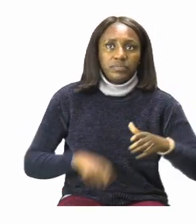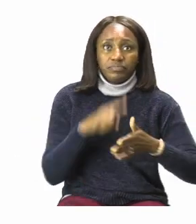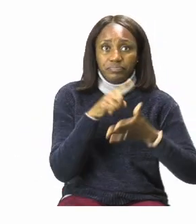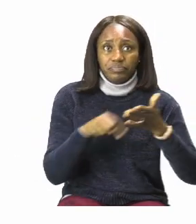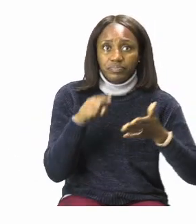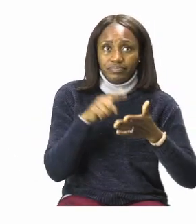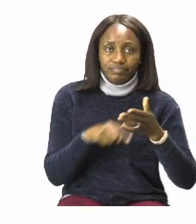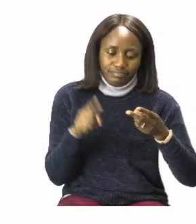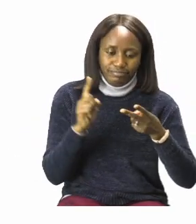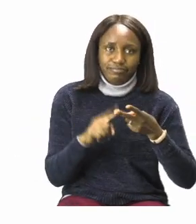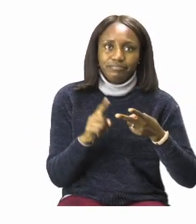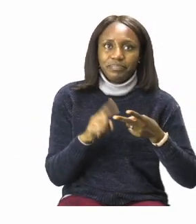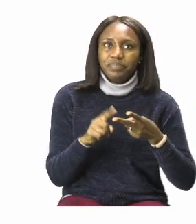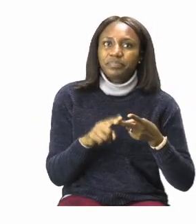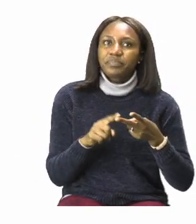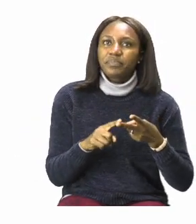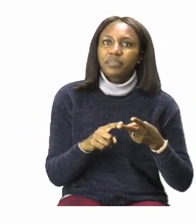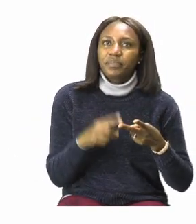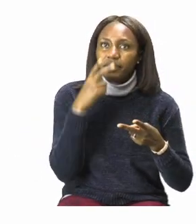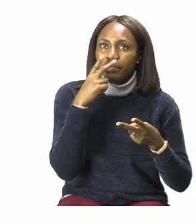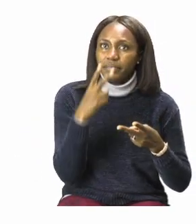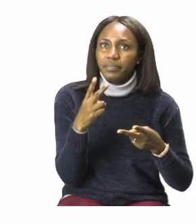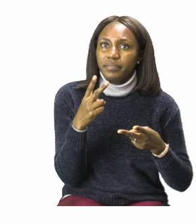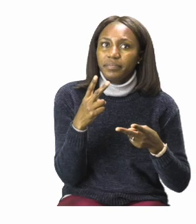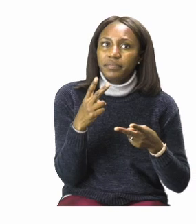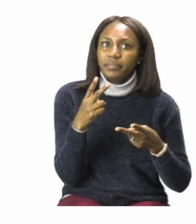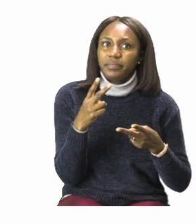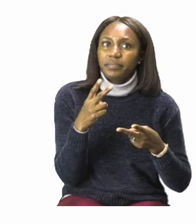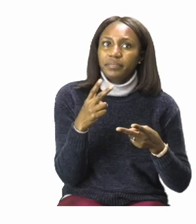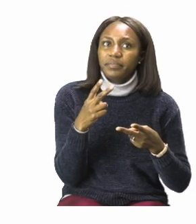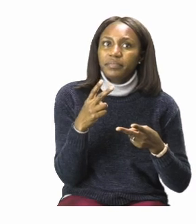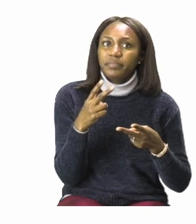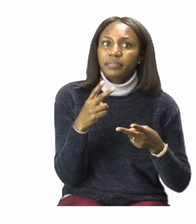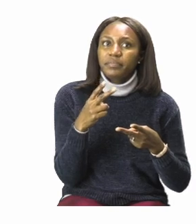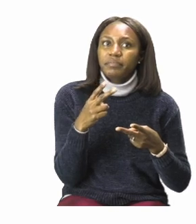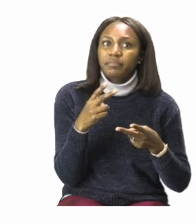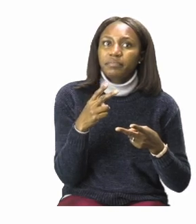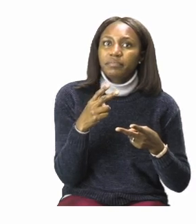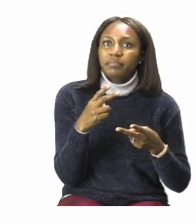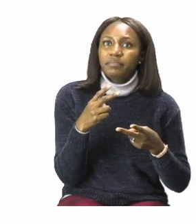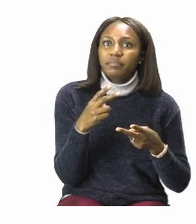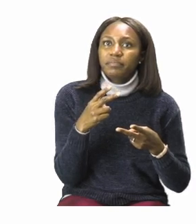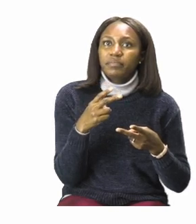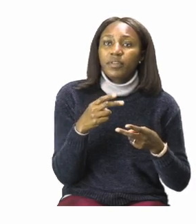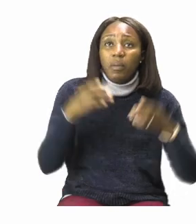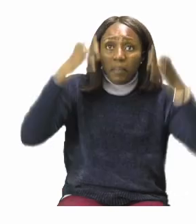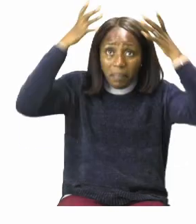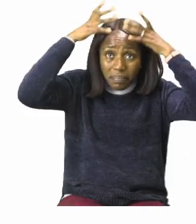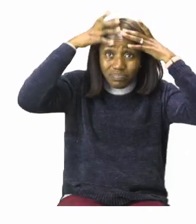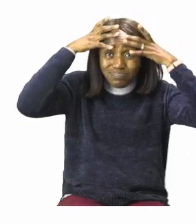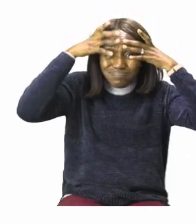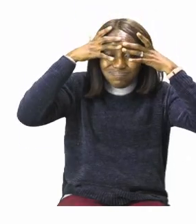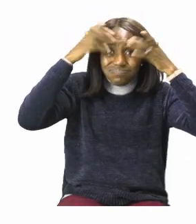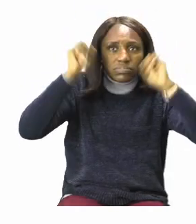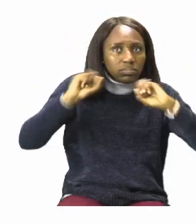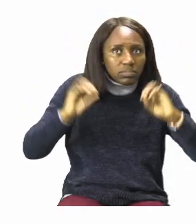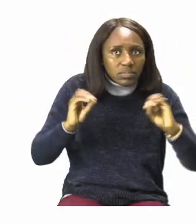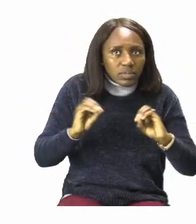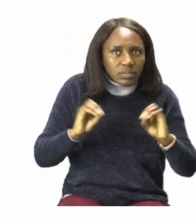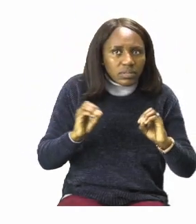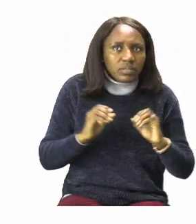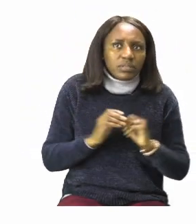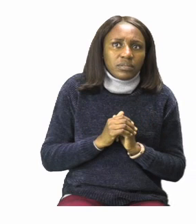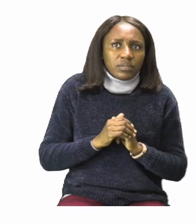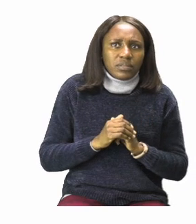The next one that we can see is that the rider does not have a helmet. It is very important, boys and